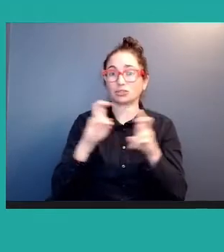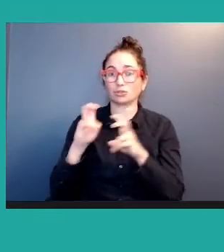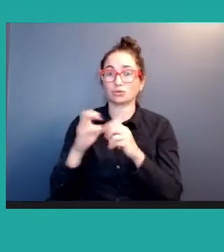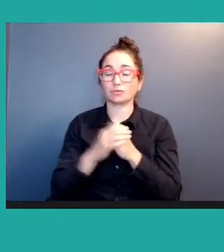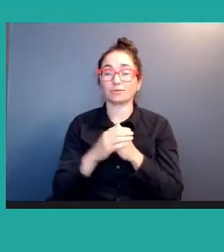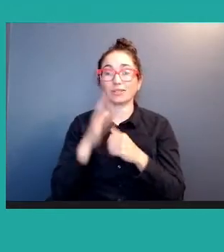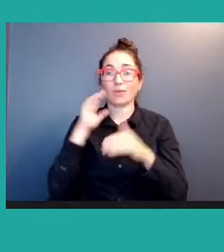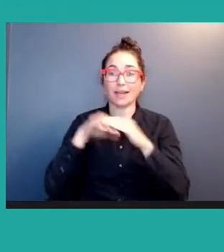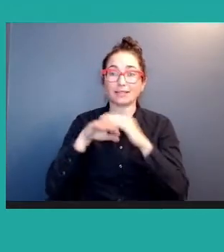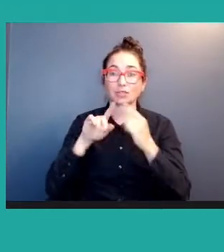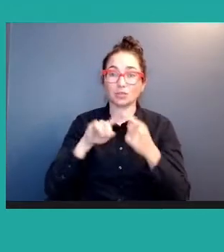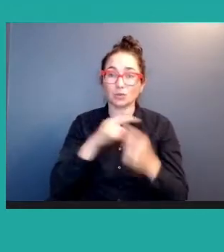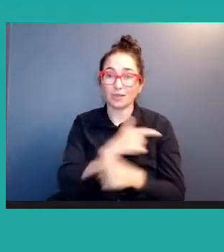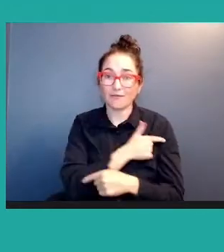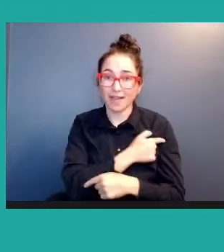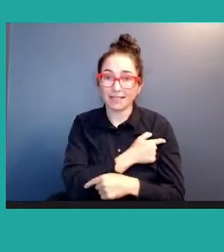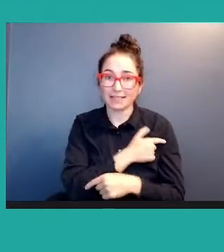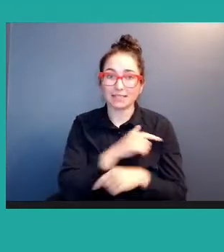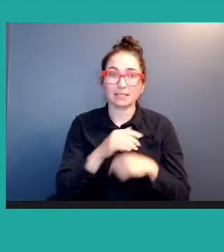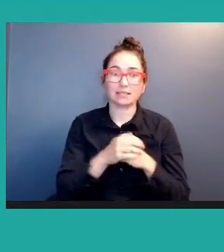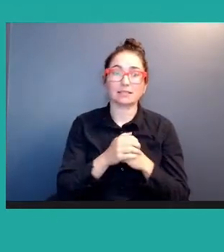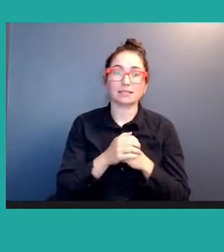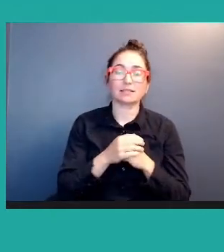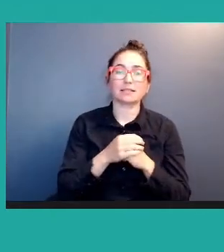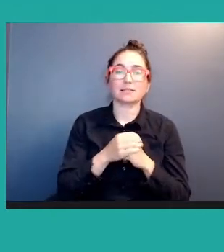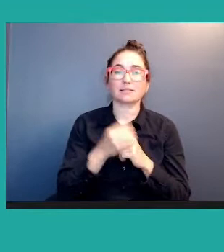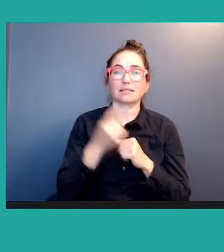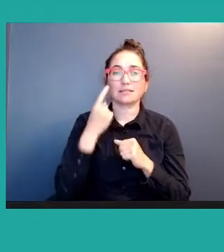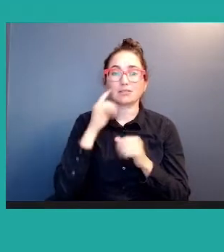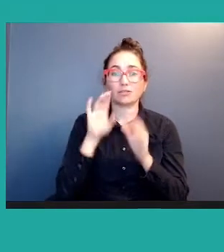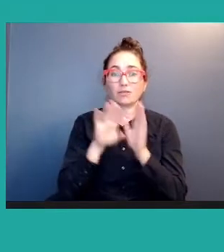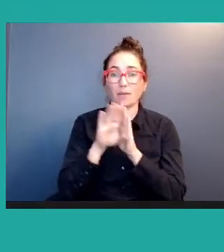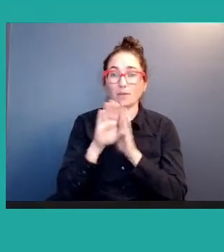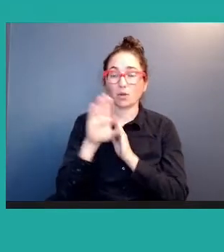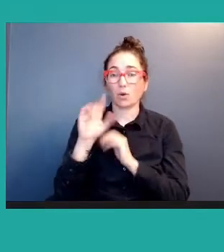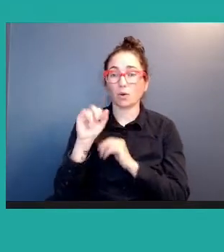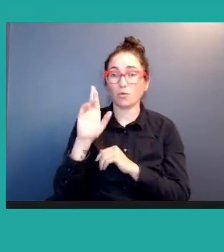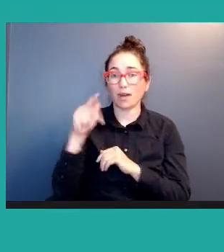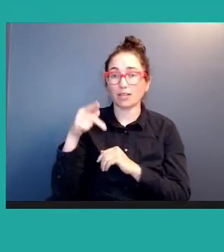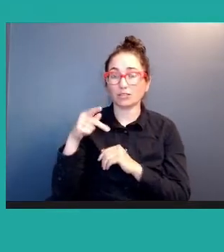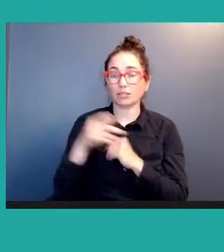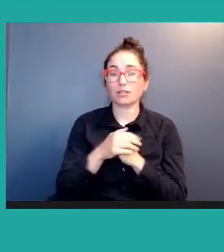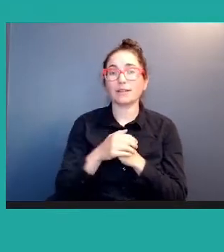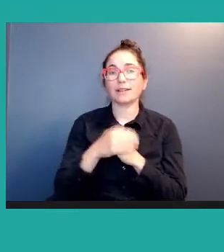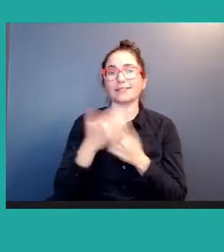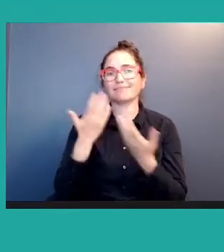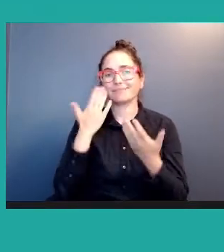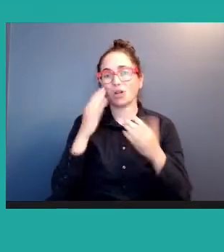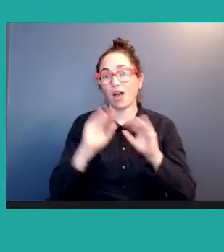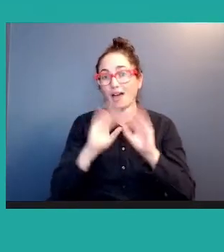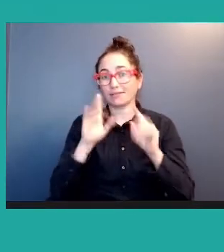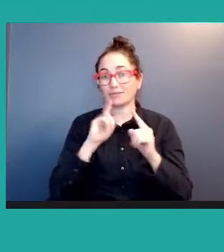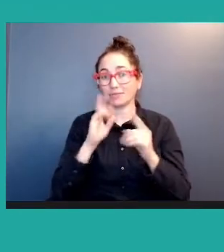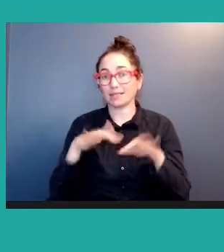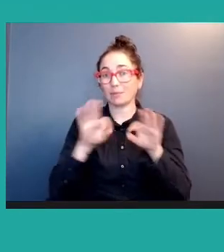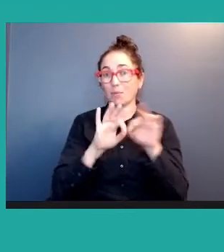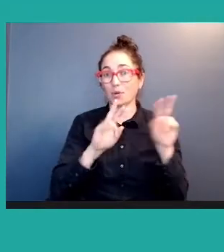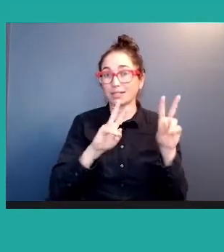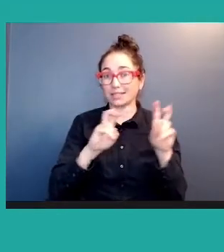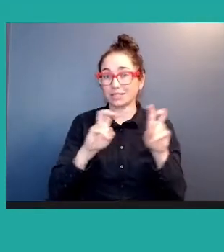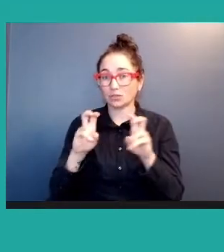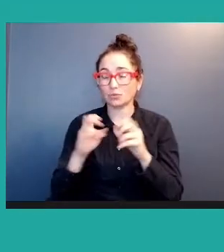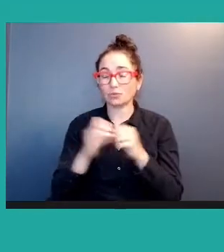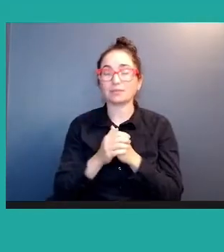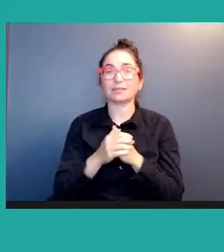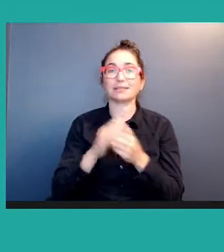requires multilateral development cooperation, which is obviously an important issue and becomes even